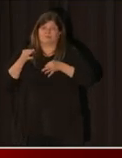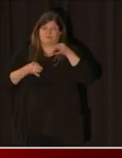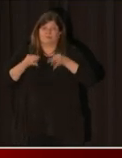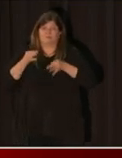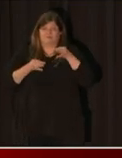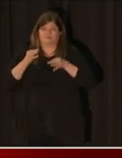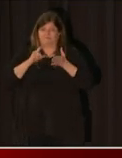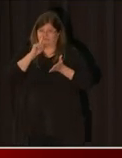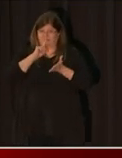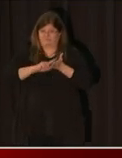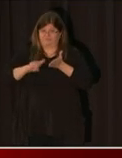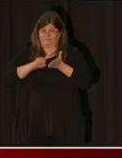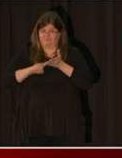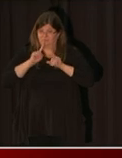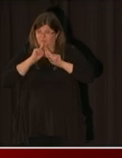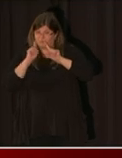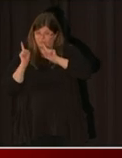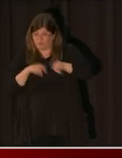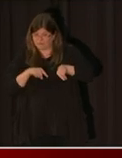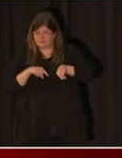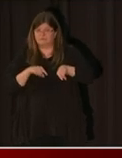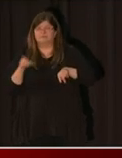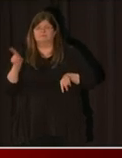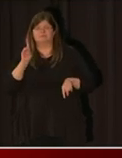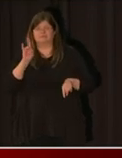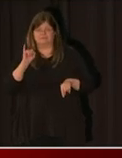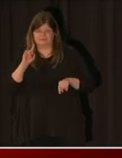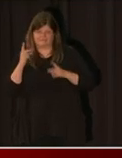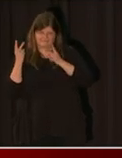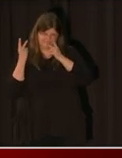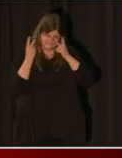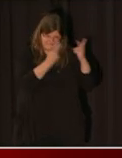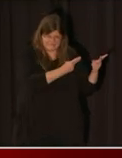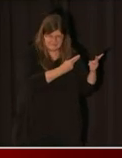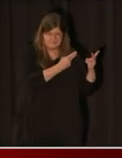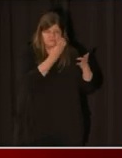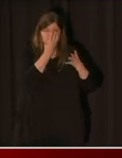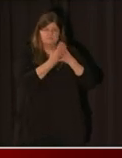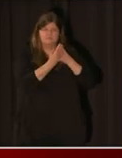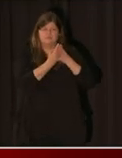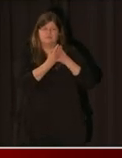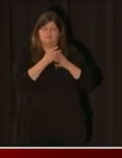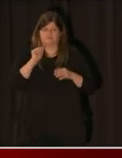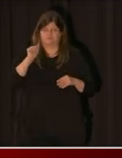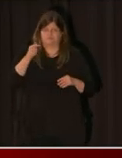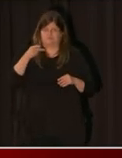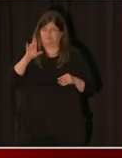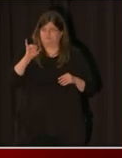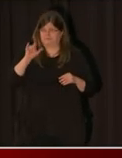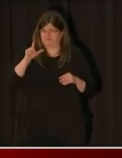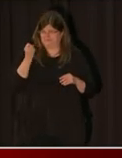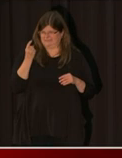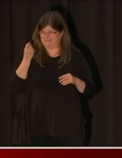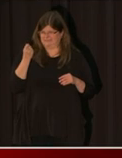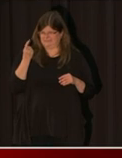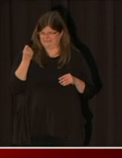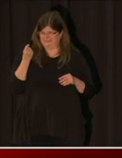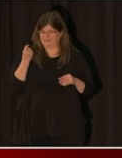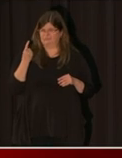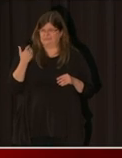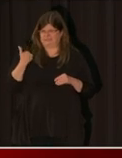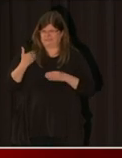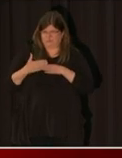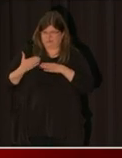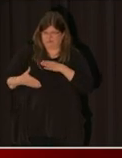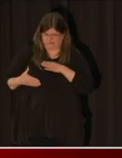on their visit to the jail the weekend of April 11th, just over a week ago. This weekend we also got some feedback